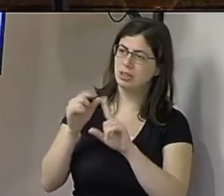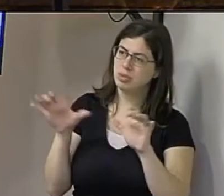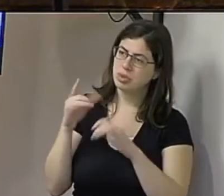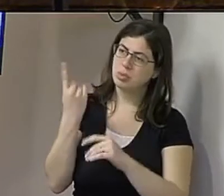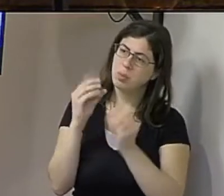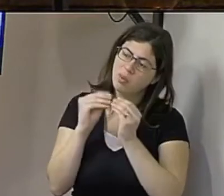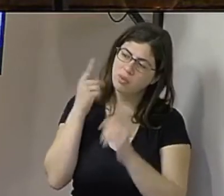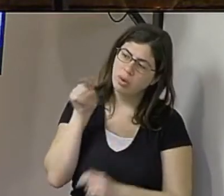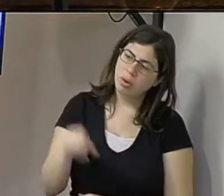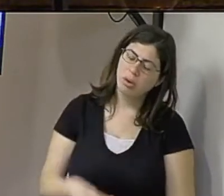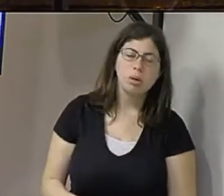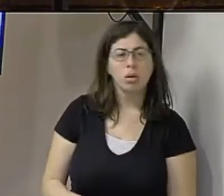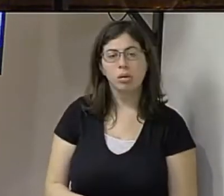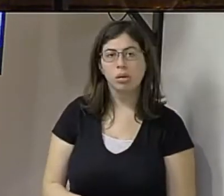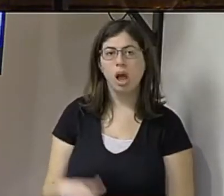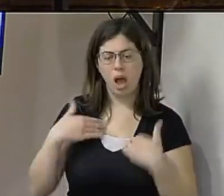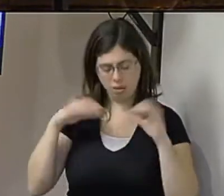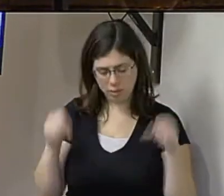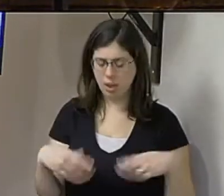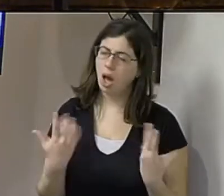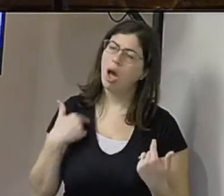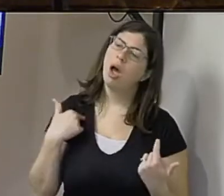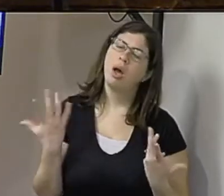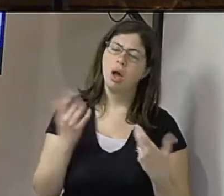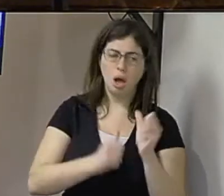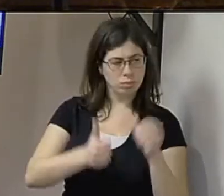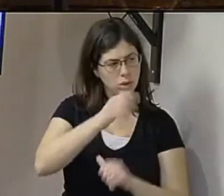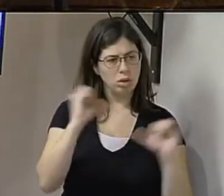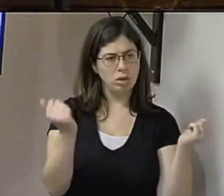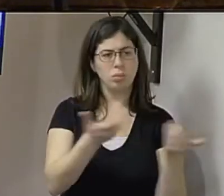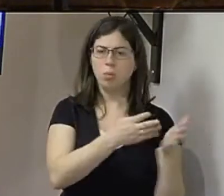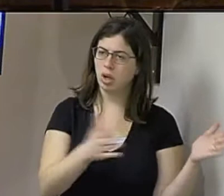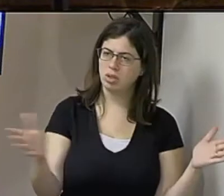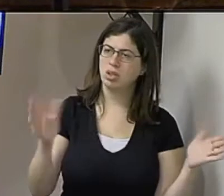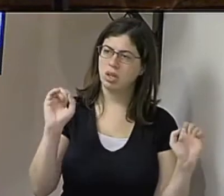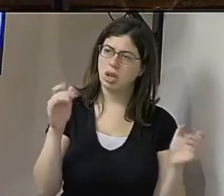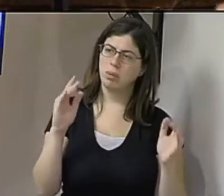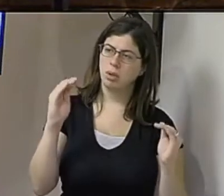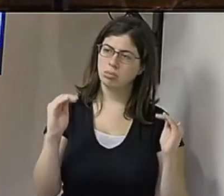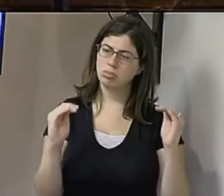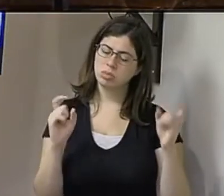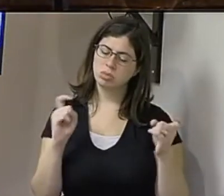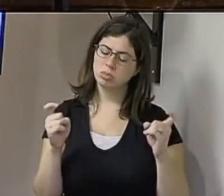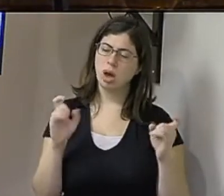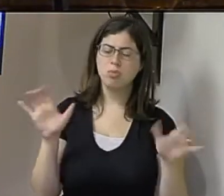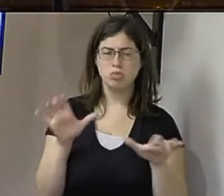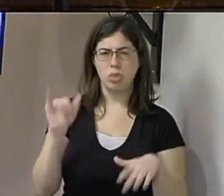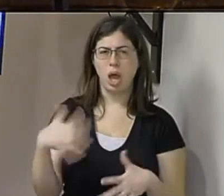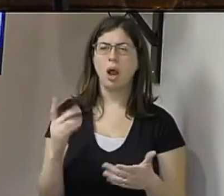something extra for her. I'm going to, you know, I have the ability to do, I'm in charge of this whole process, and I can kind of tilt the scales a little bit. So I'm going to go ahead and do